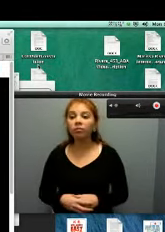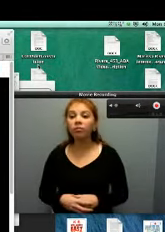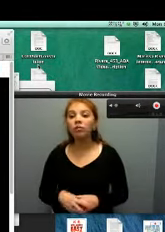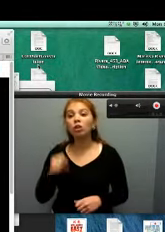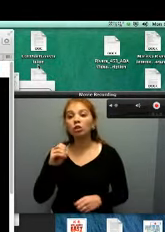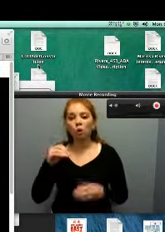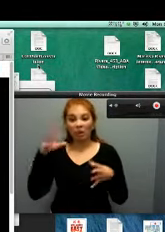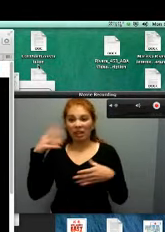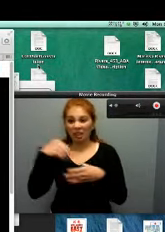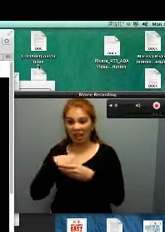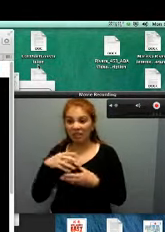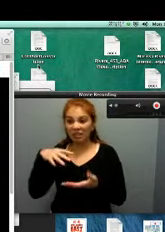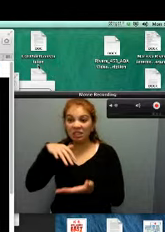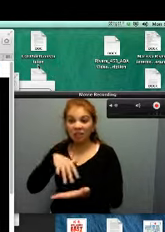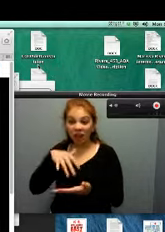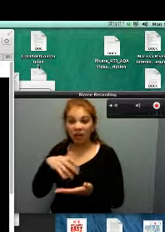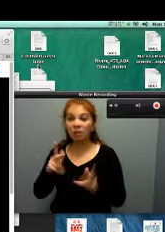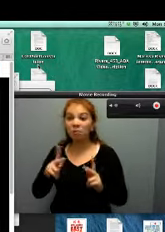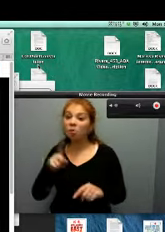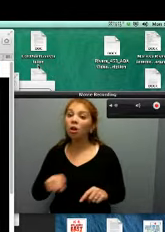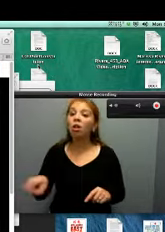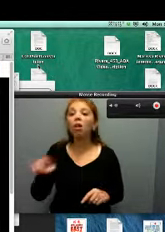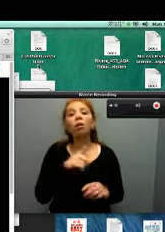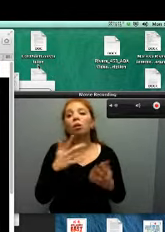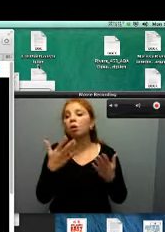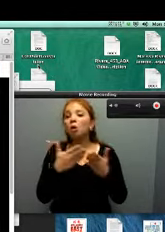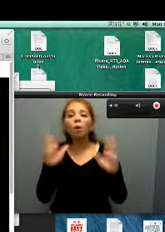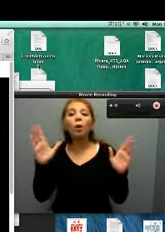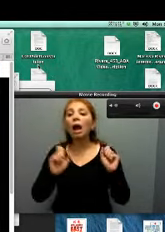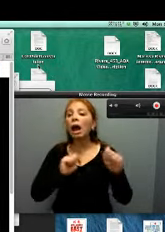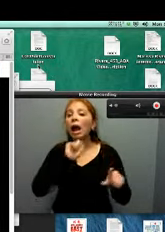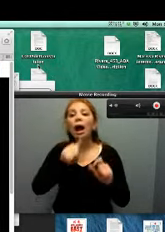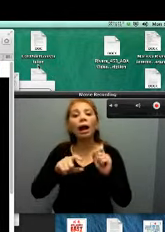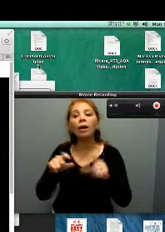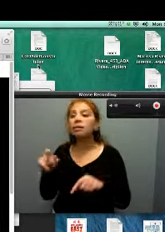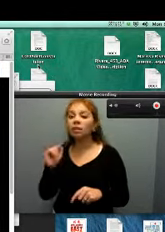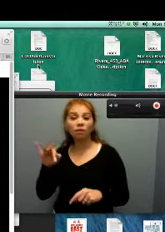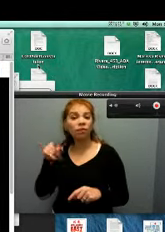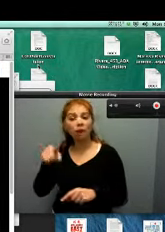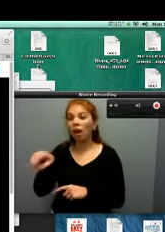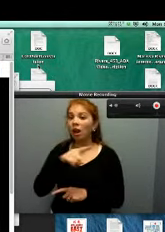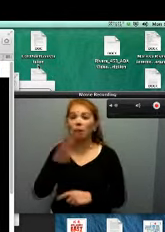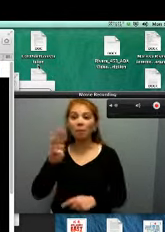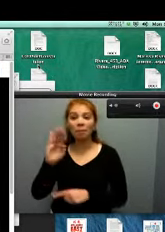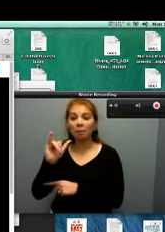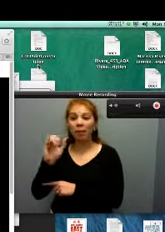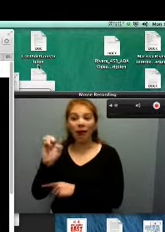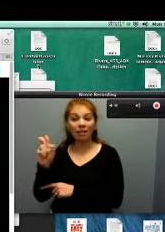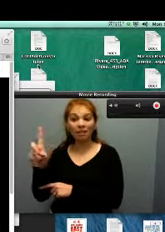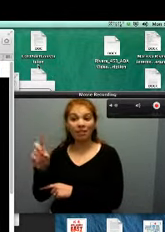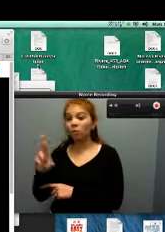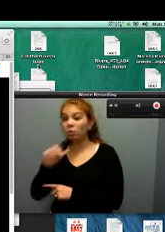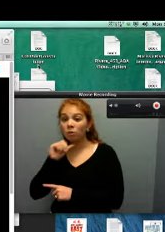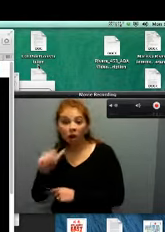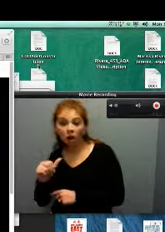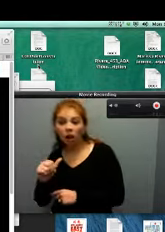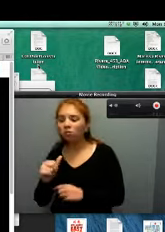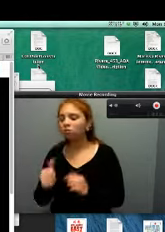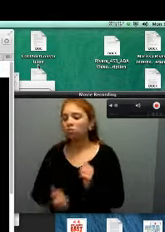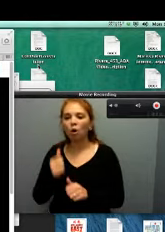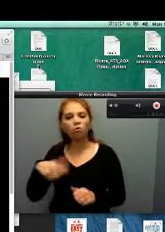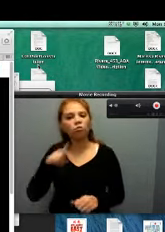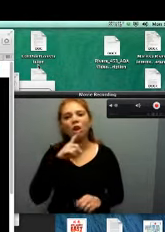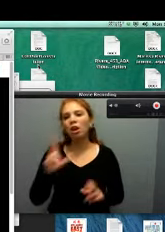So in a study, people were asked if they were biased or not. And most people say no. They